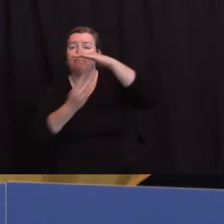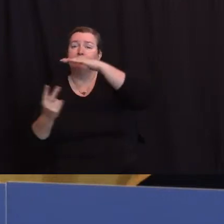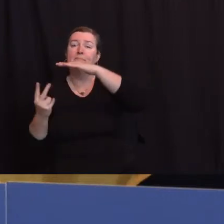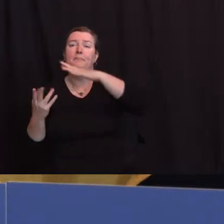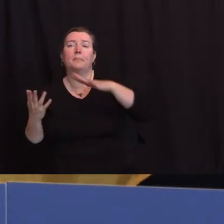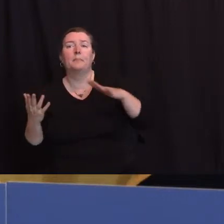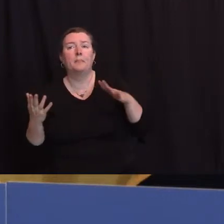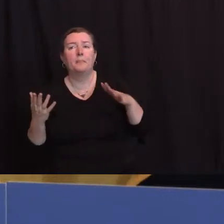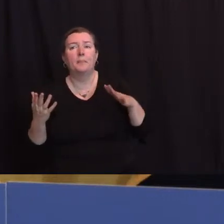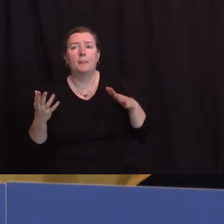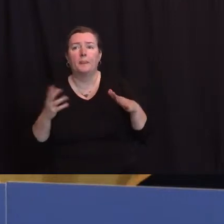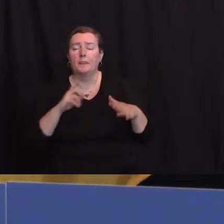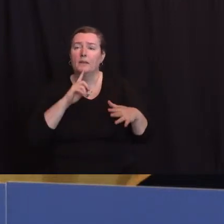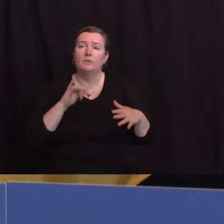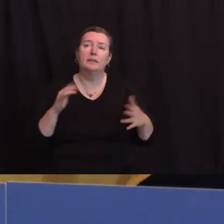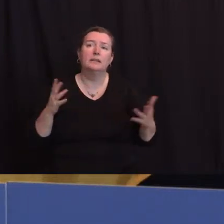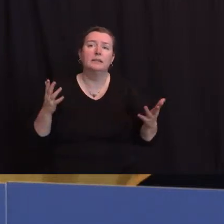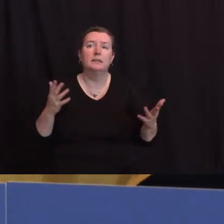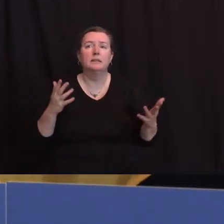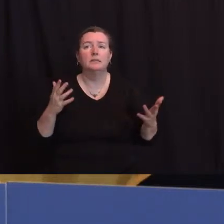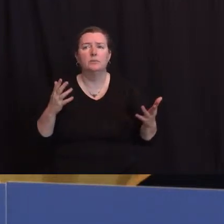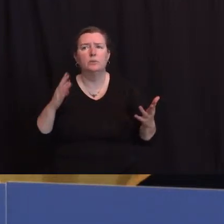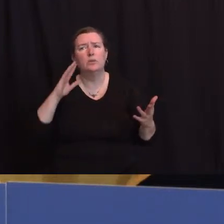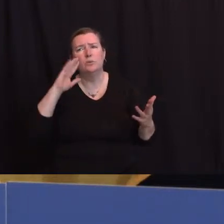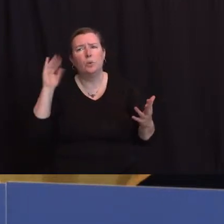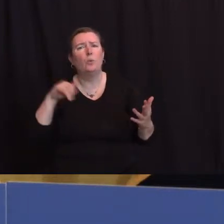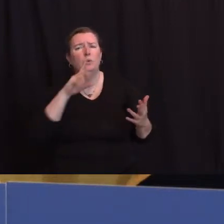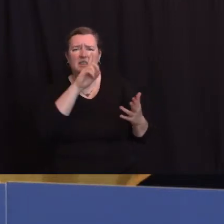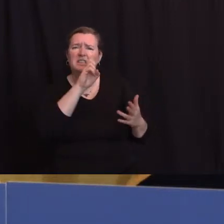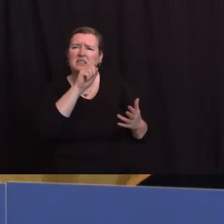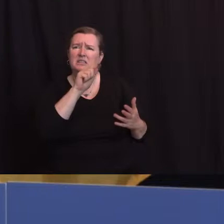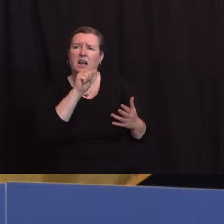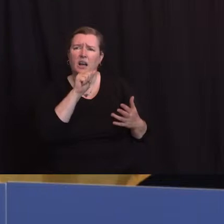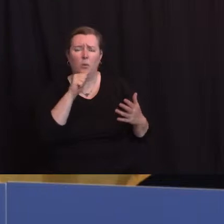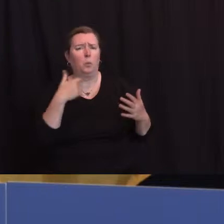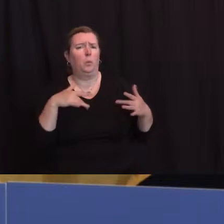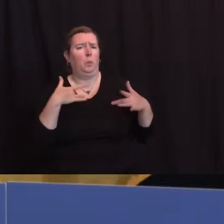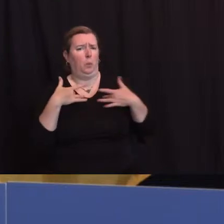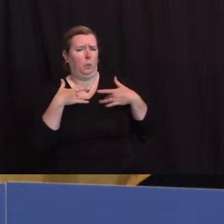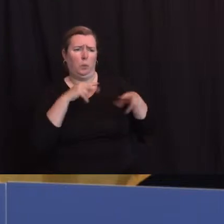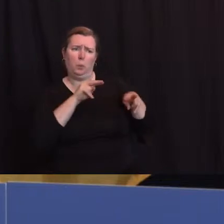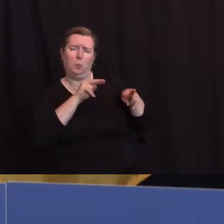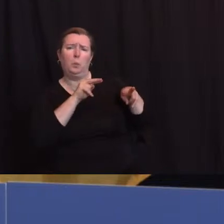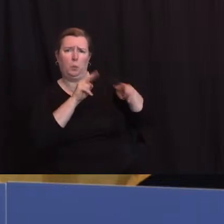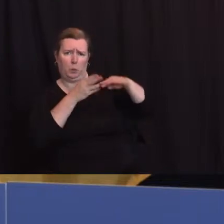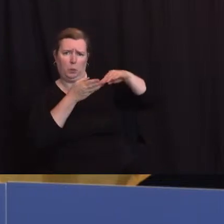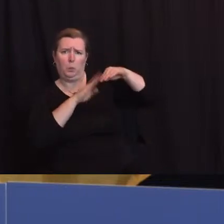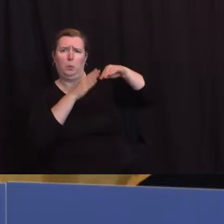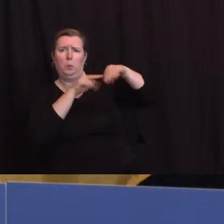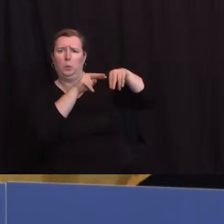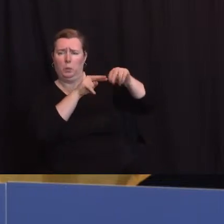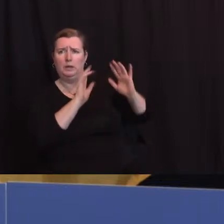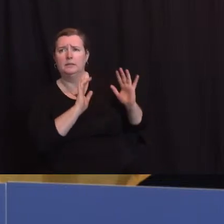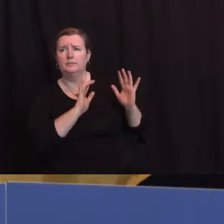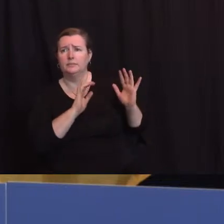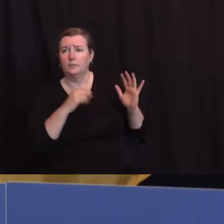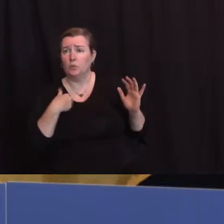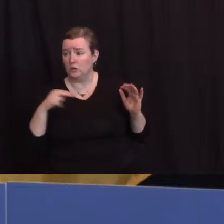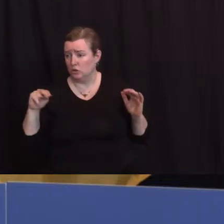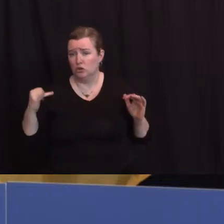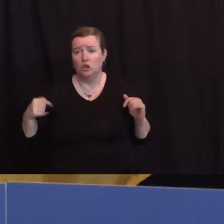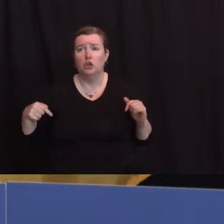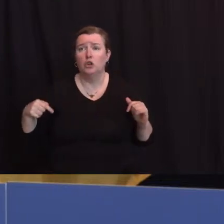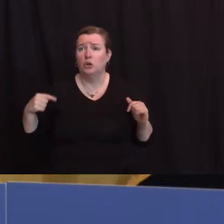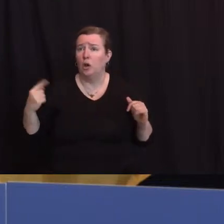past week, we do know that Delta is a concern. That said, we consistently and